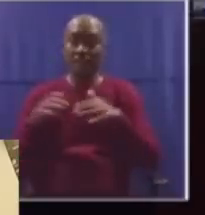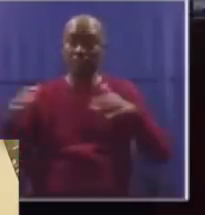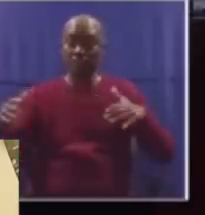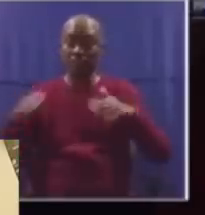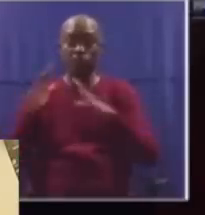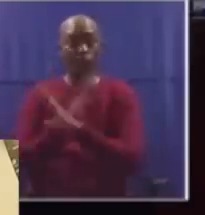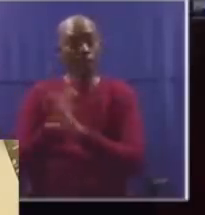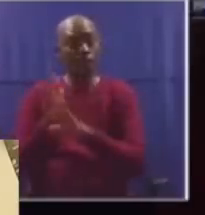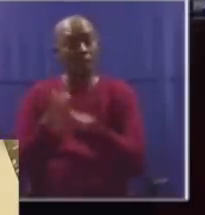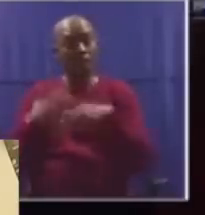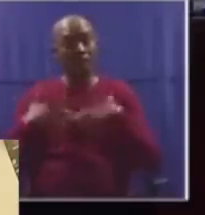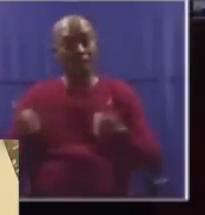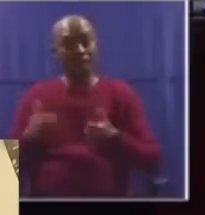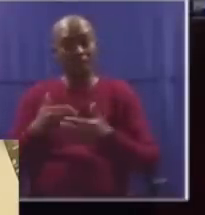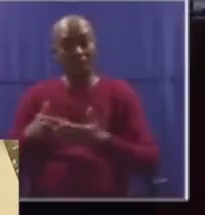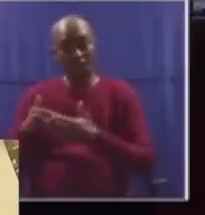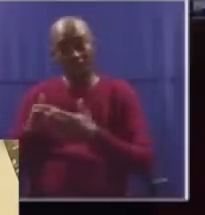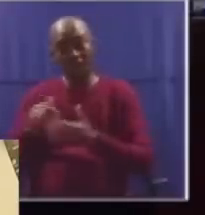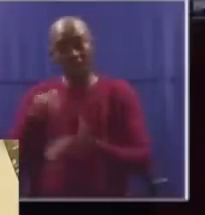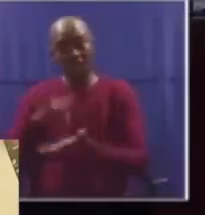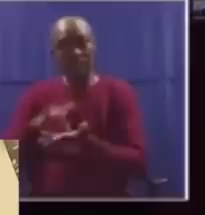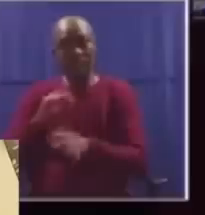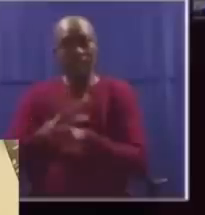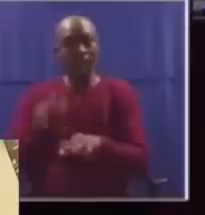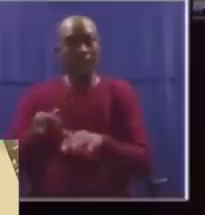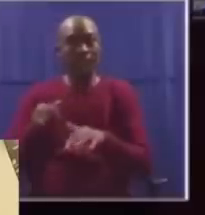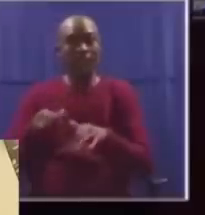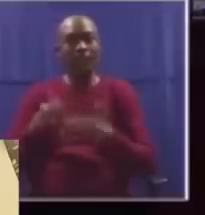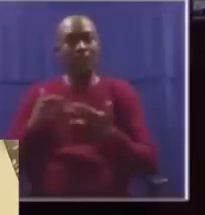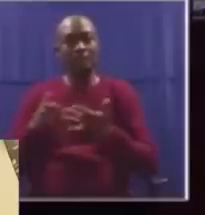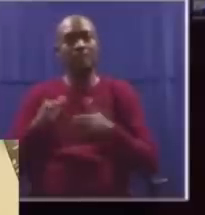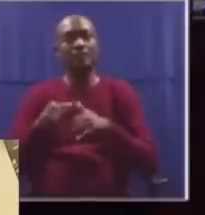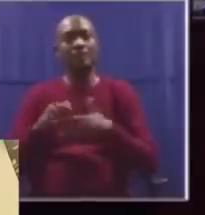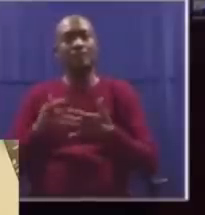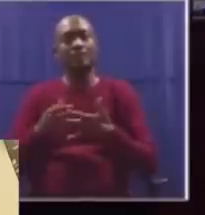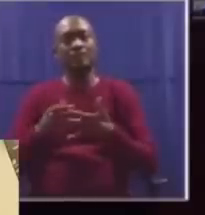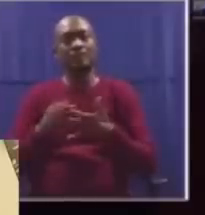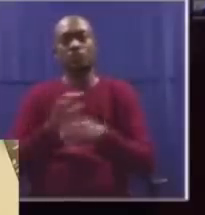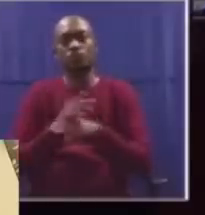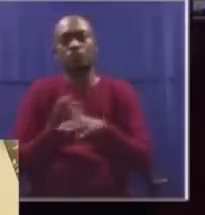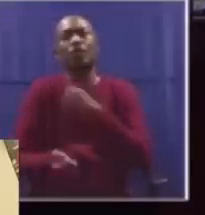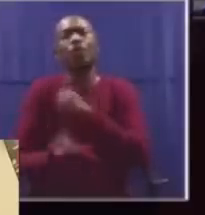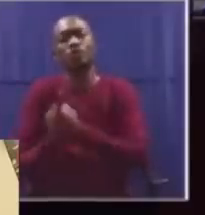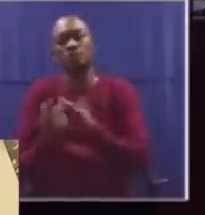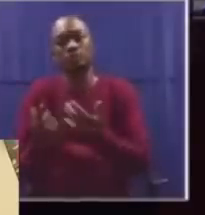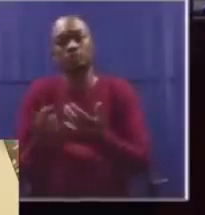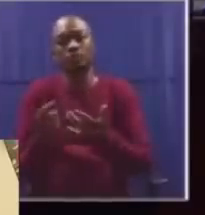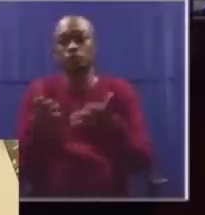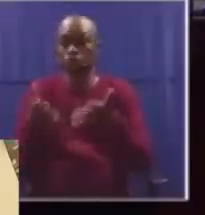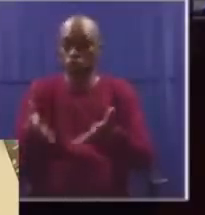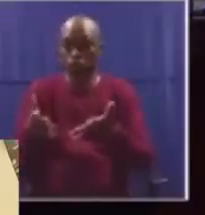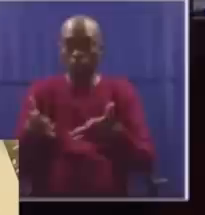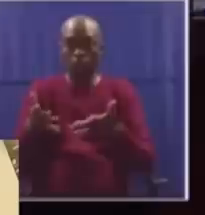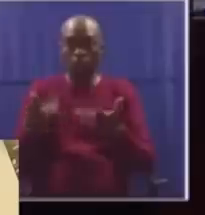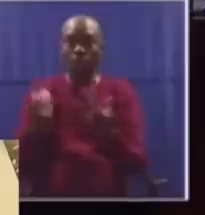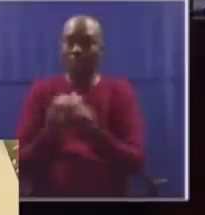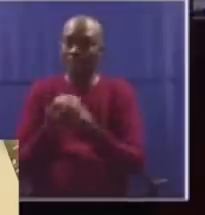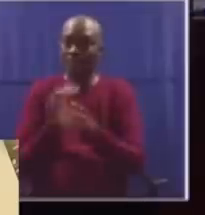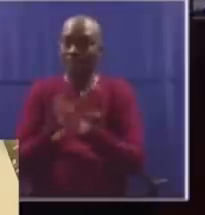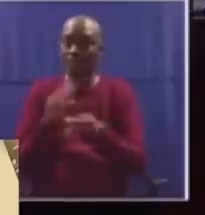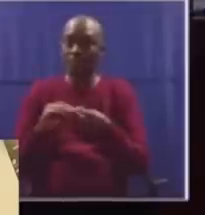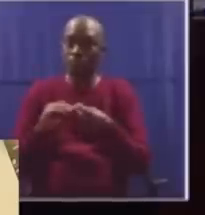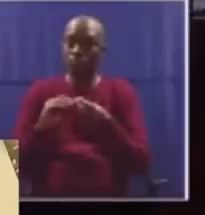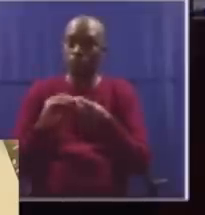a consequence of the failing public health sector, not the cause. As such, conditions must be